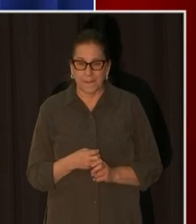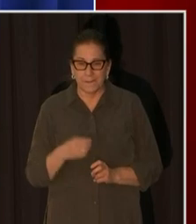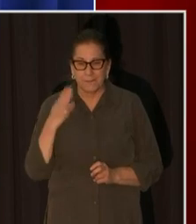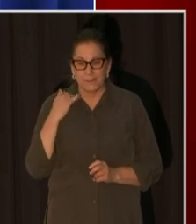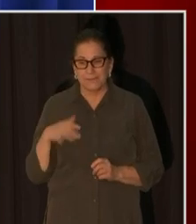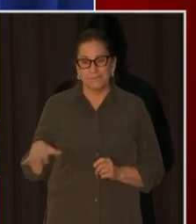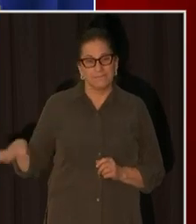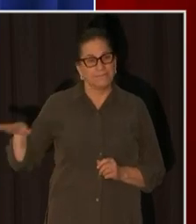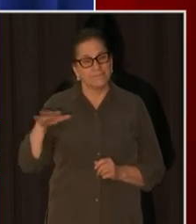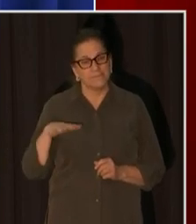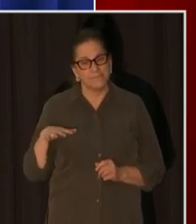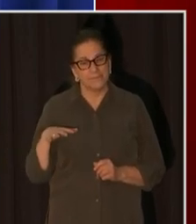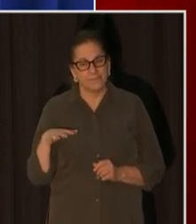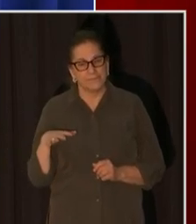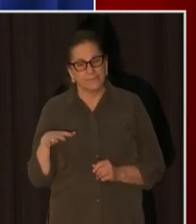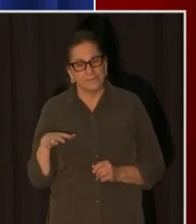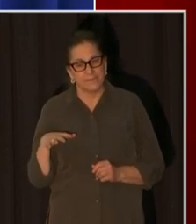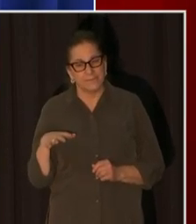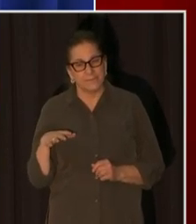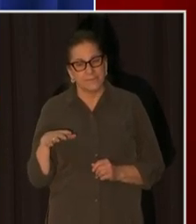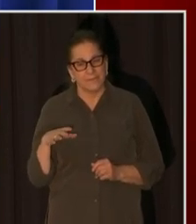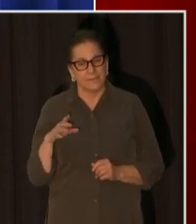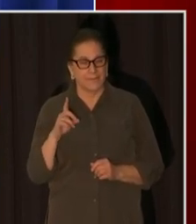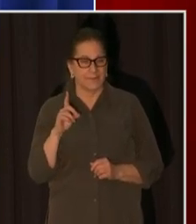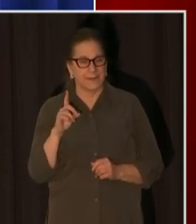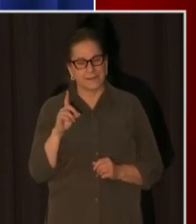we are economically, but the COVID